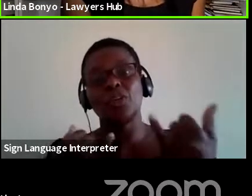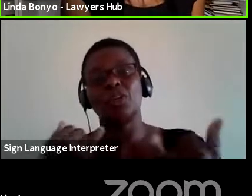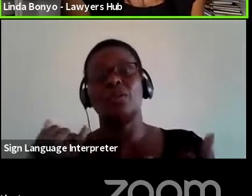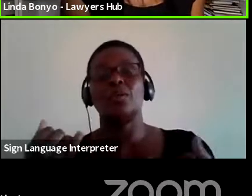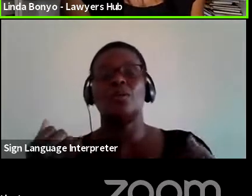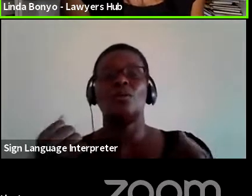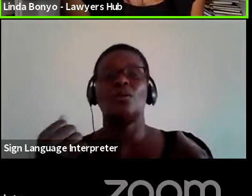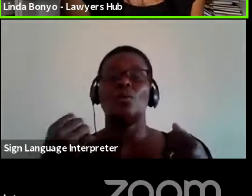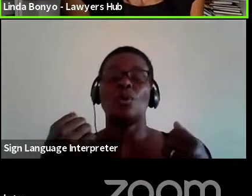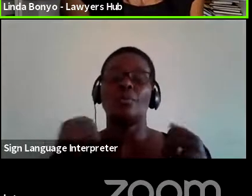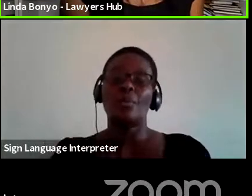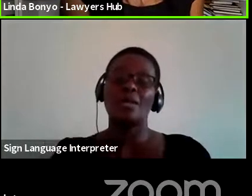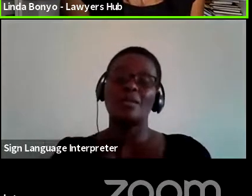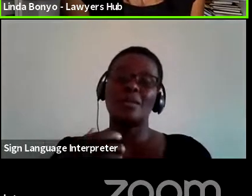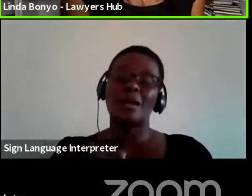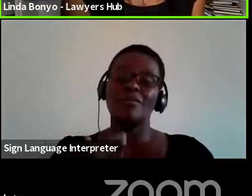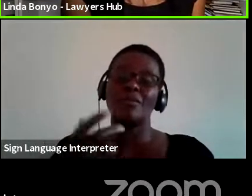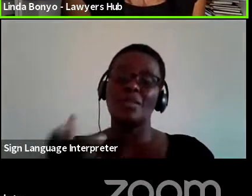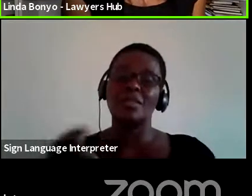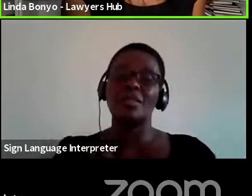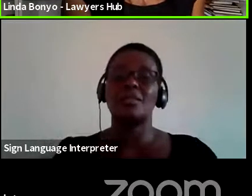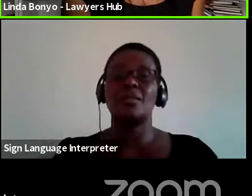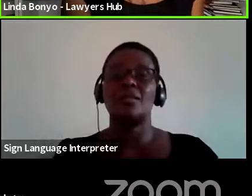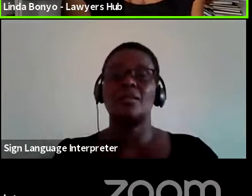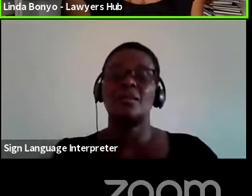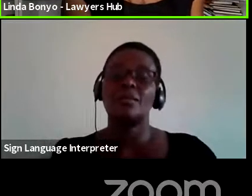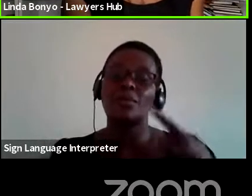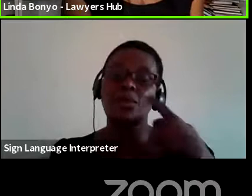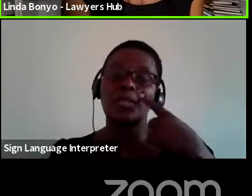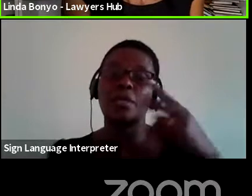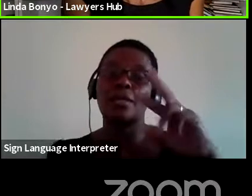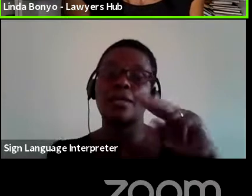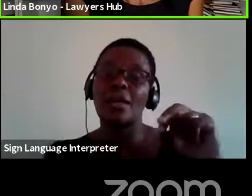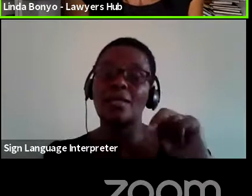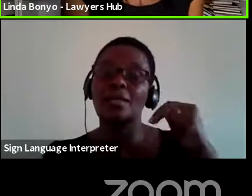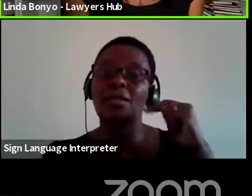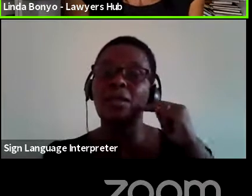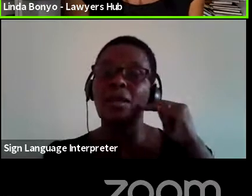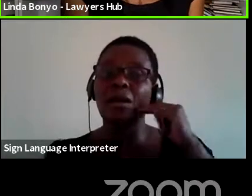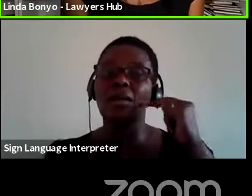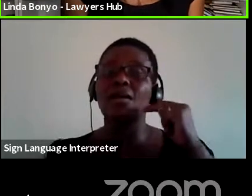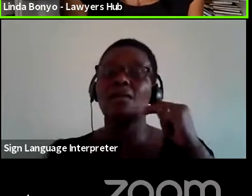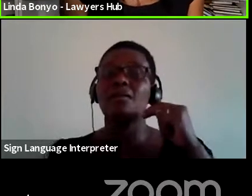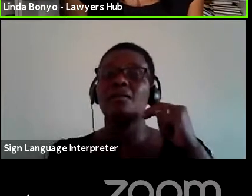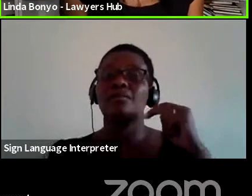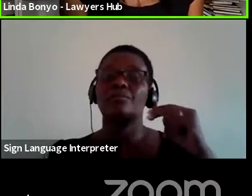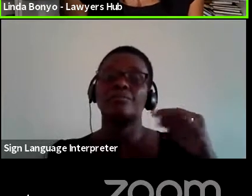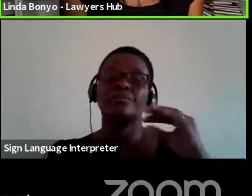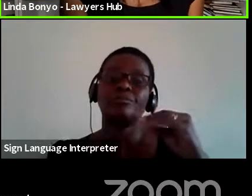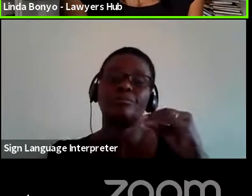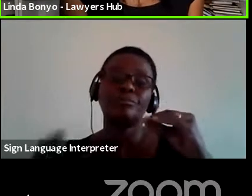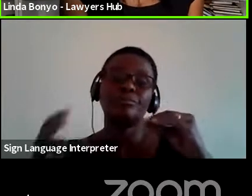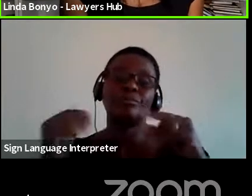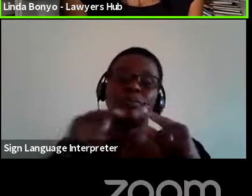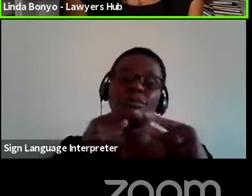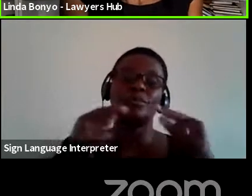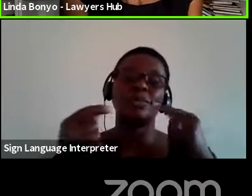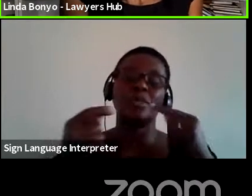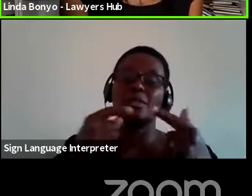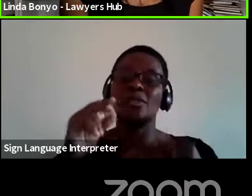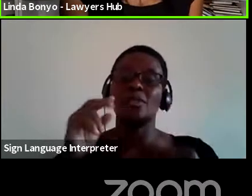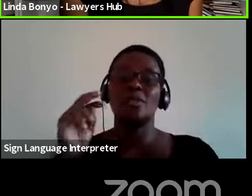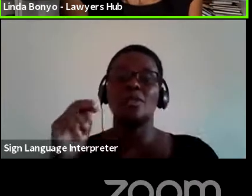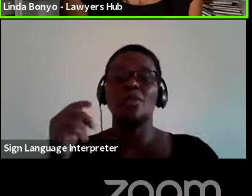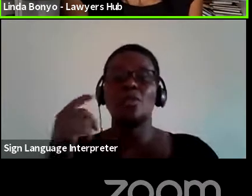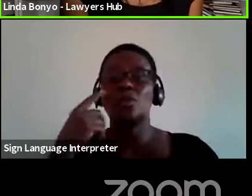within society. If you look at Nigeria and the conversations around Twitter and the takedown of Twitter in Nigeria, you